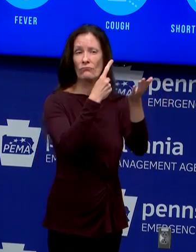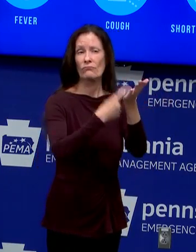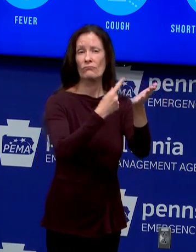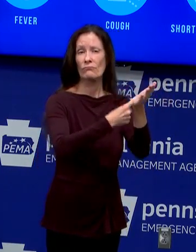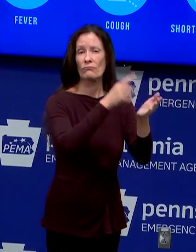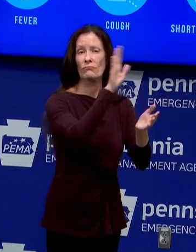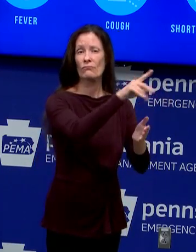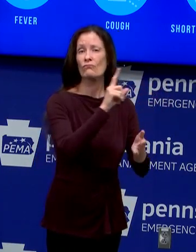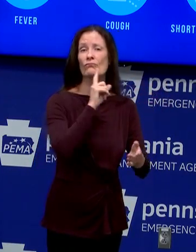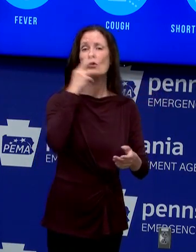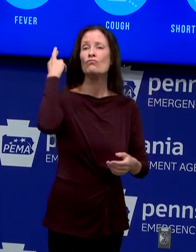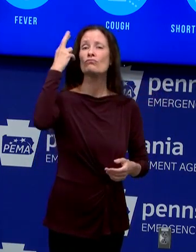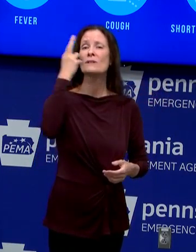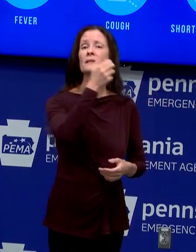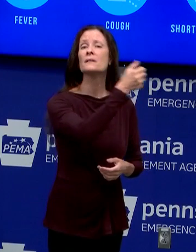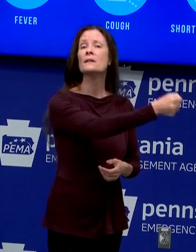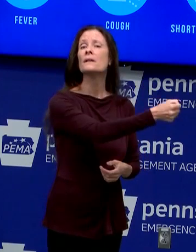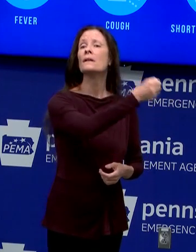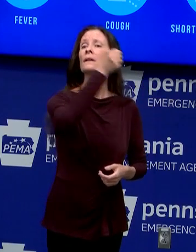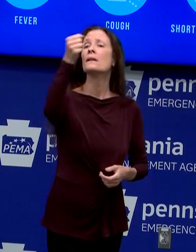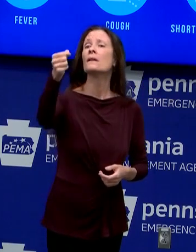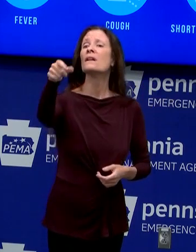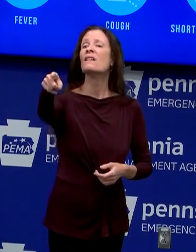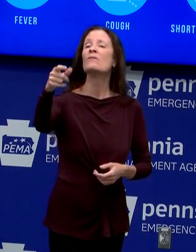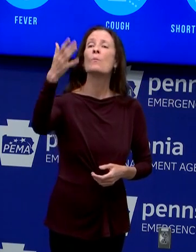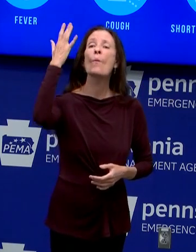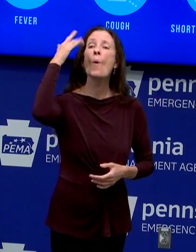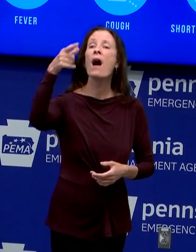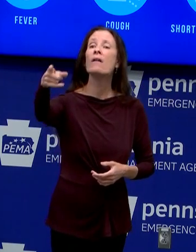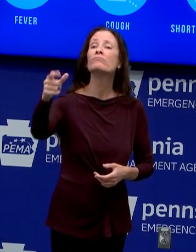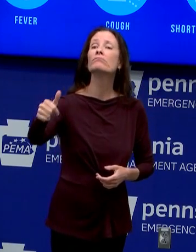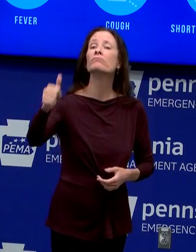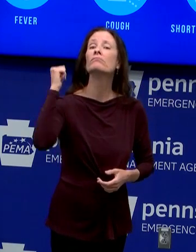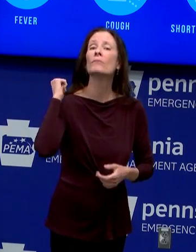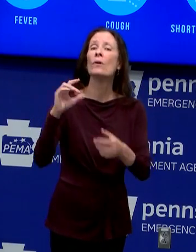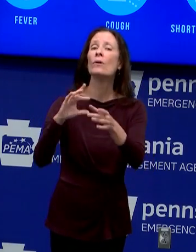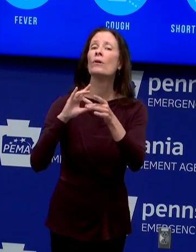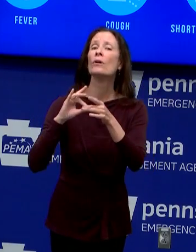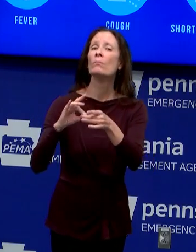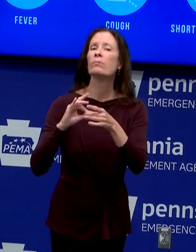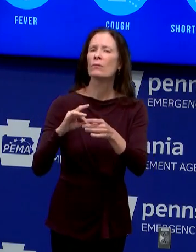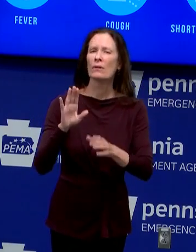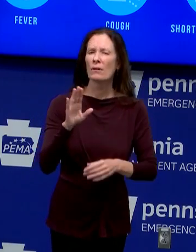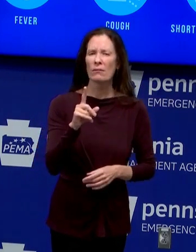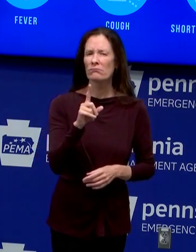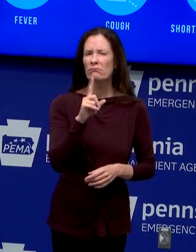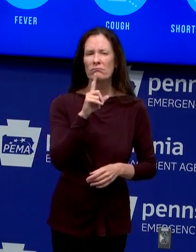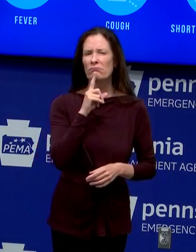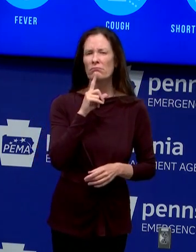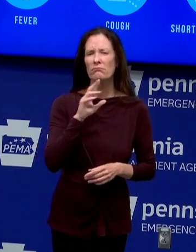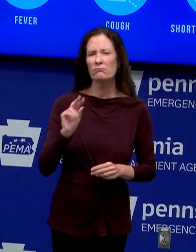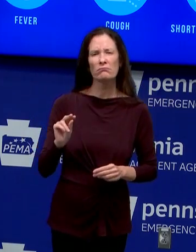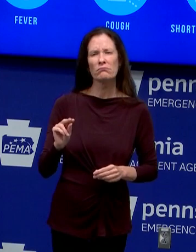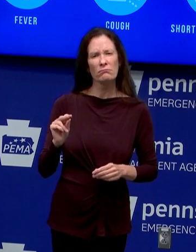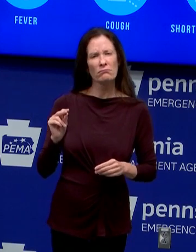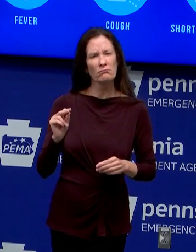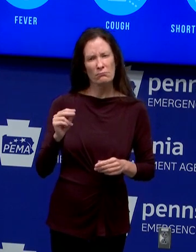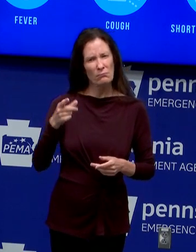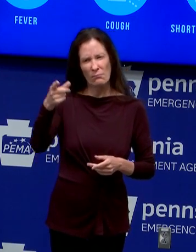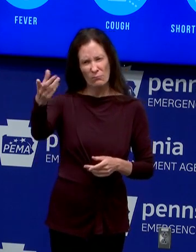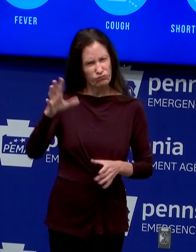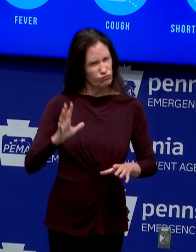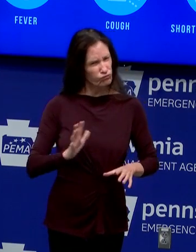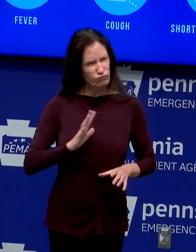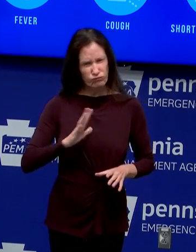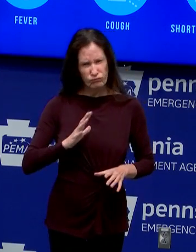facility refuses to work with us in terms of the temporary manager. But as I said, the temporary manager is being instituted by agreement